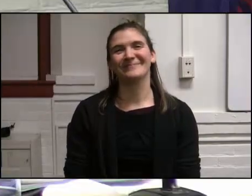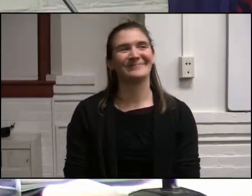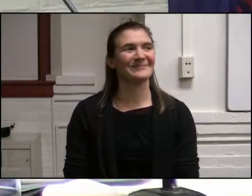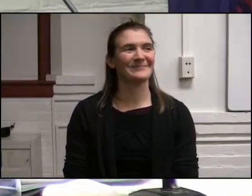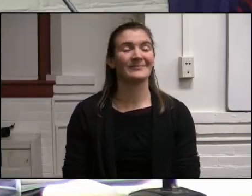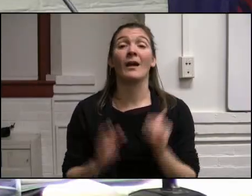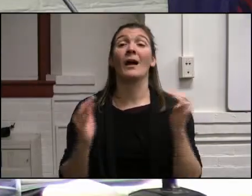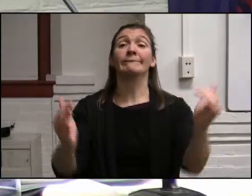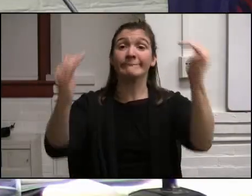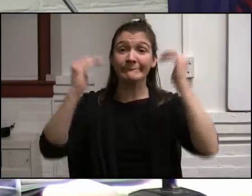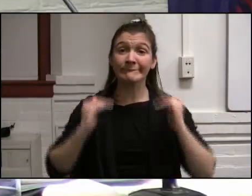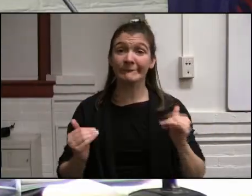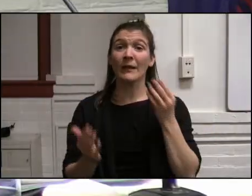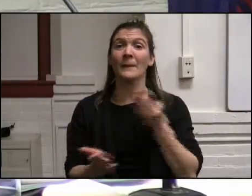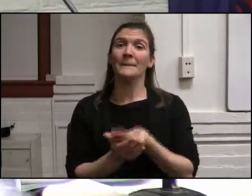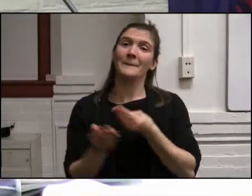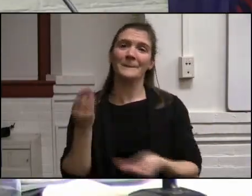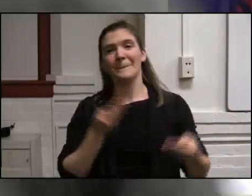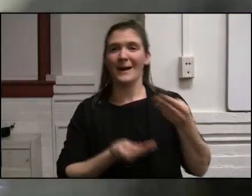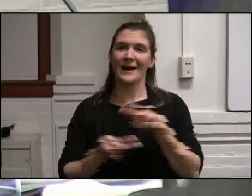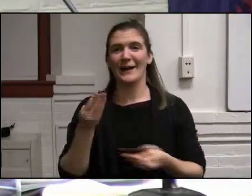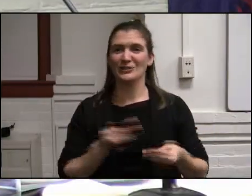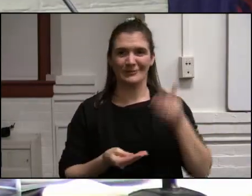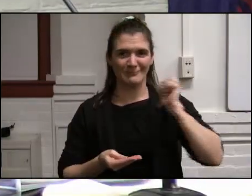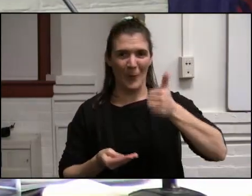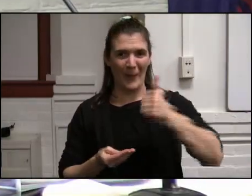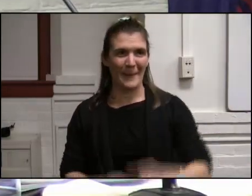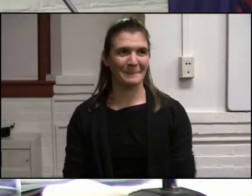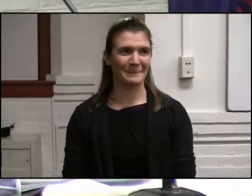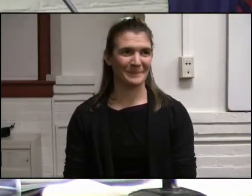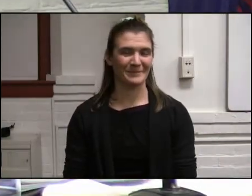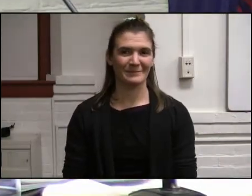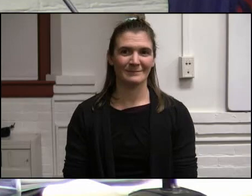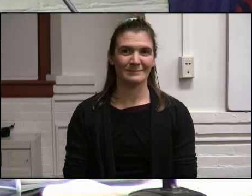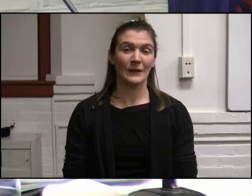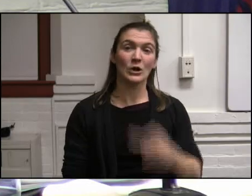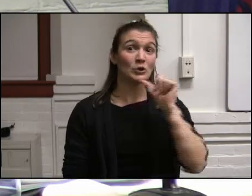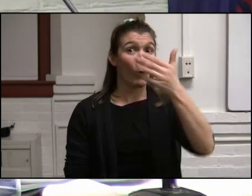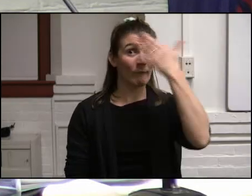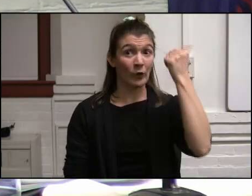Where are we? Okay. All right. How could you forget?